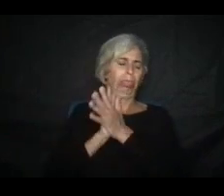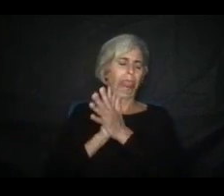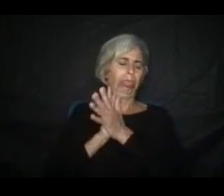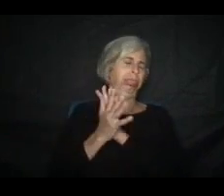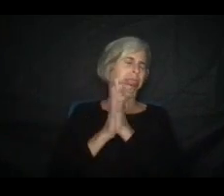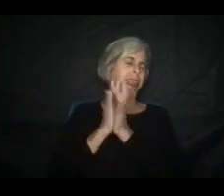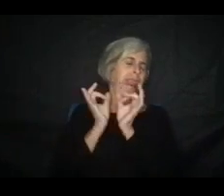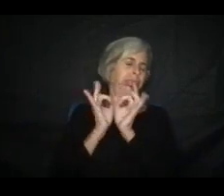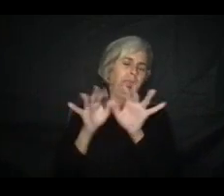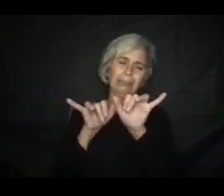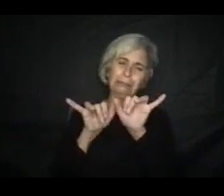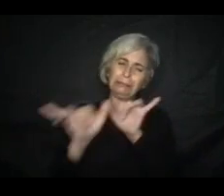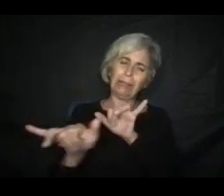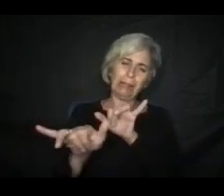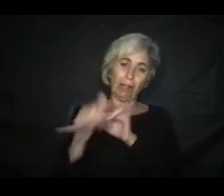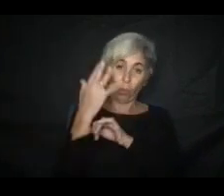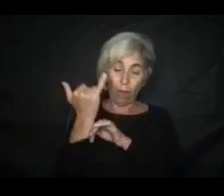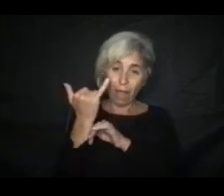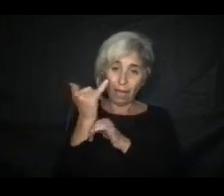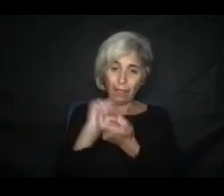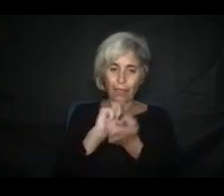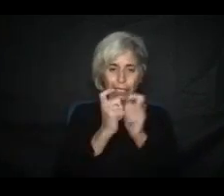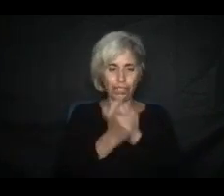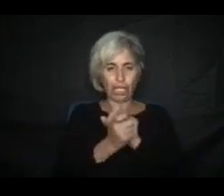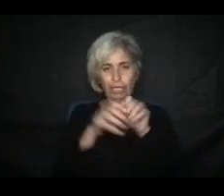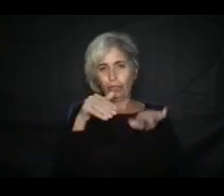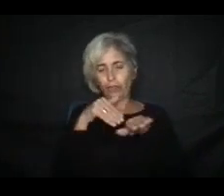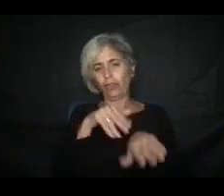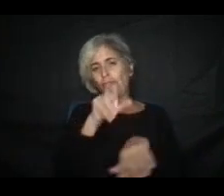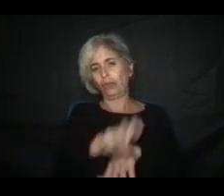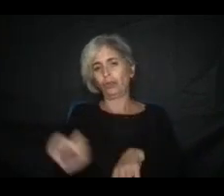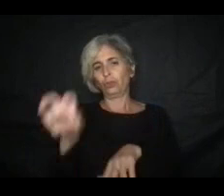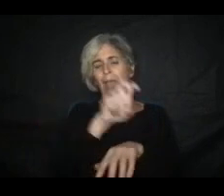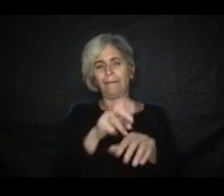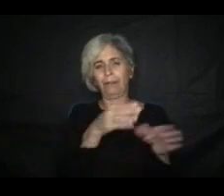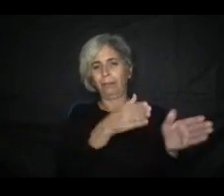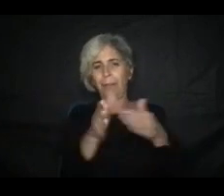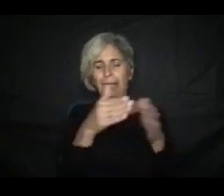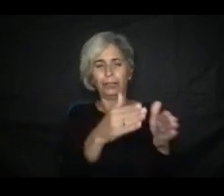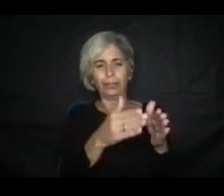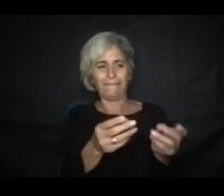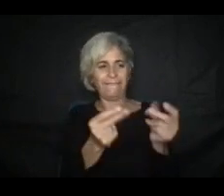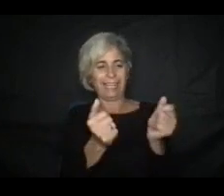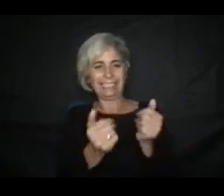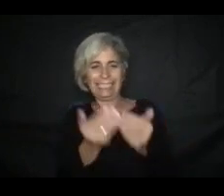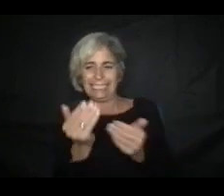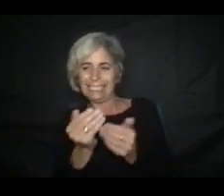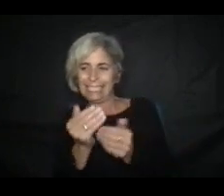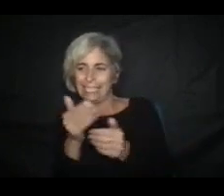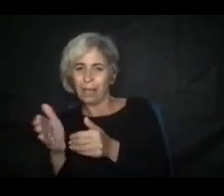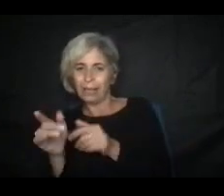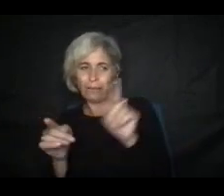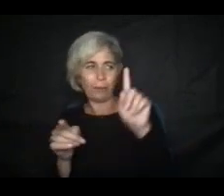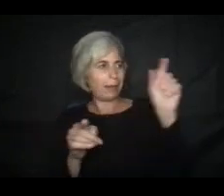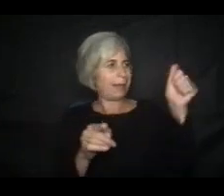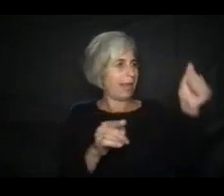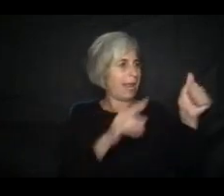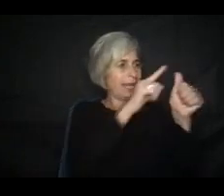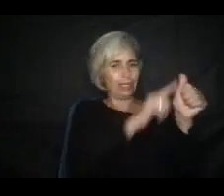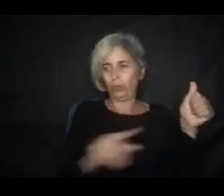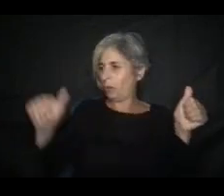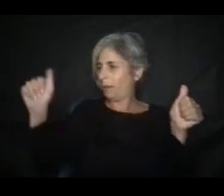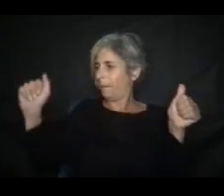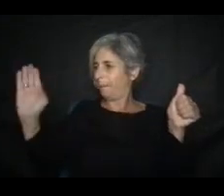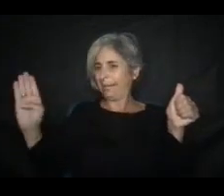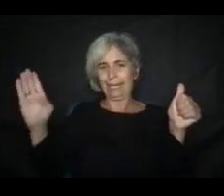beforehand, it's because people change their travel patterns and they look for the quickest and easiest way to get from point A to point B. So